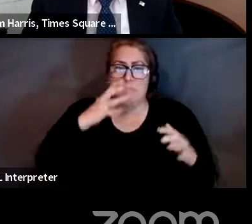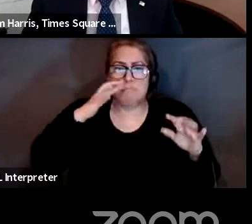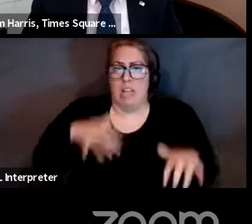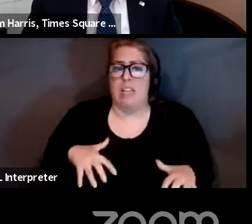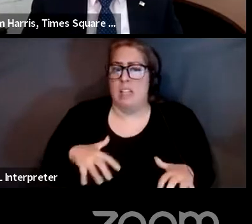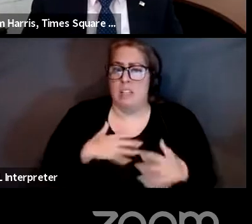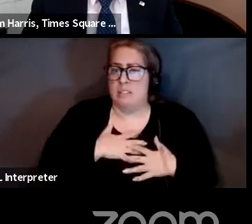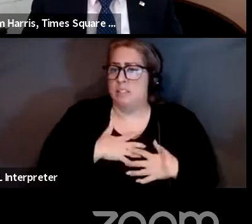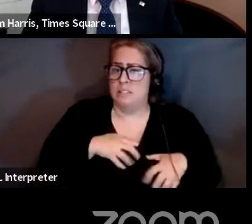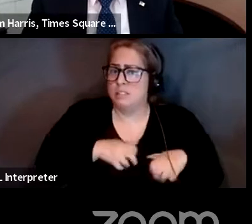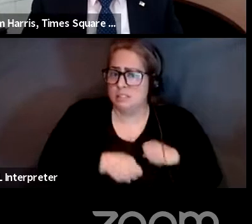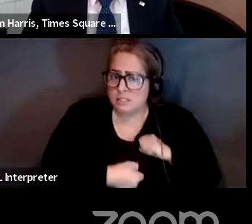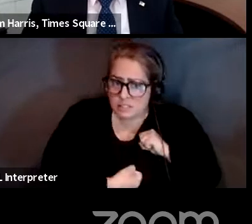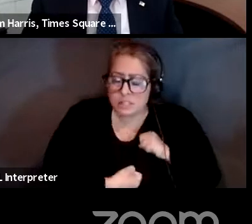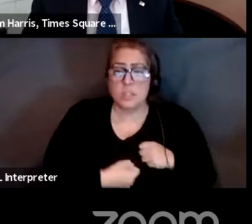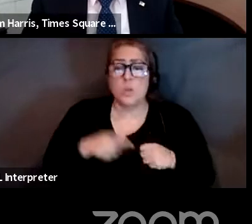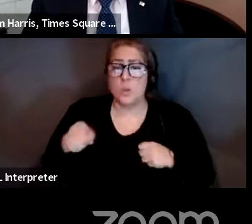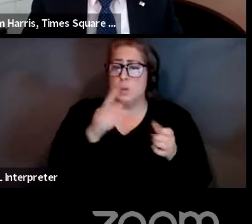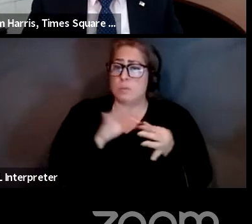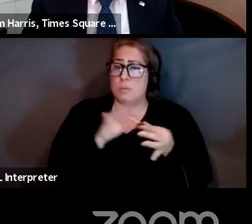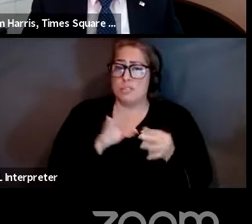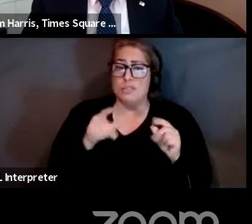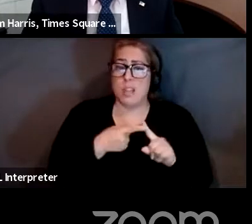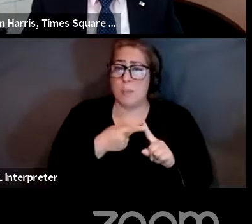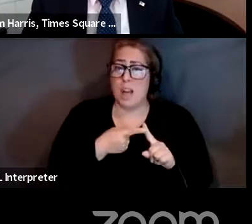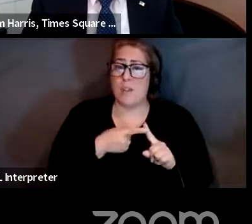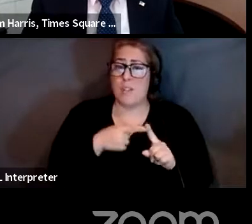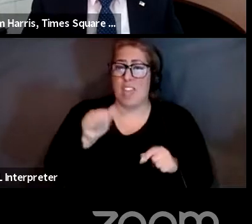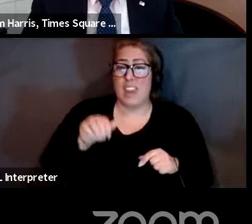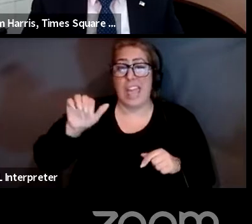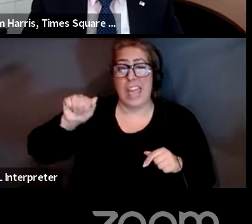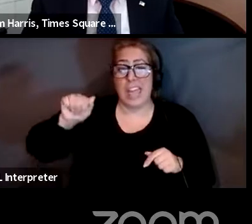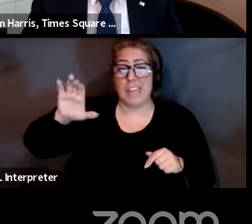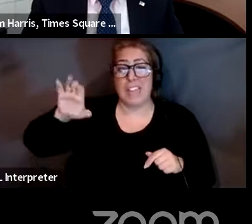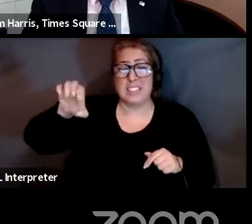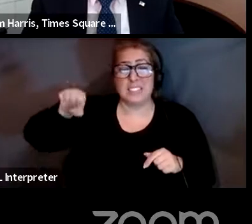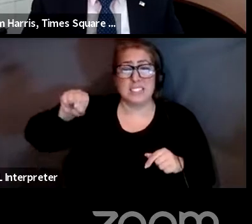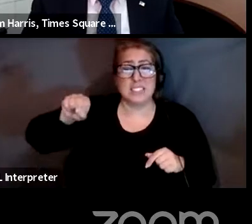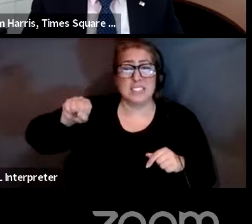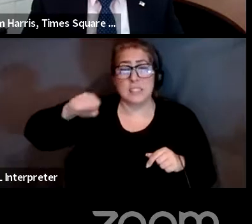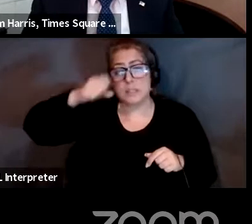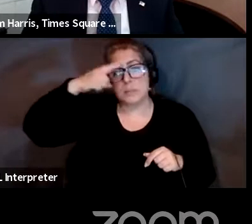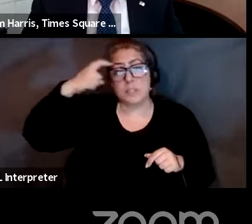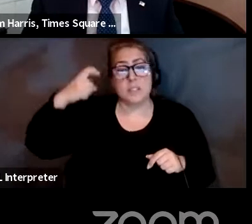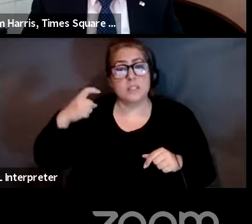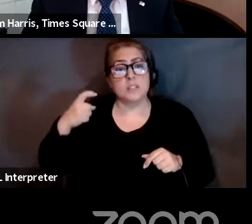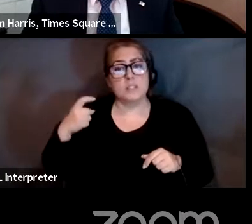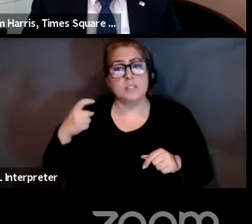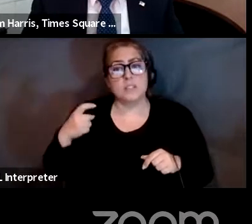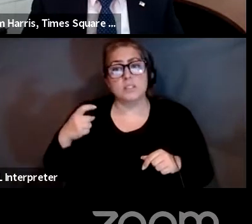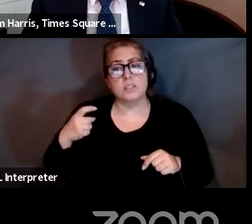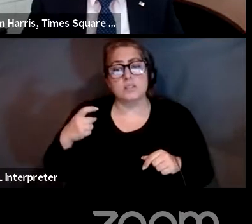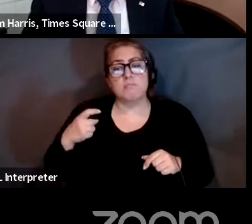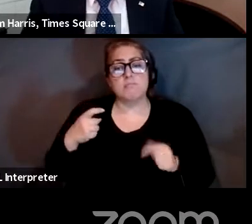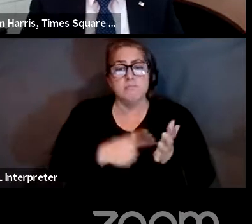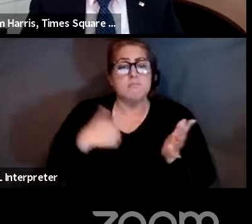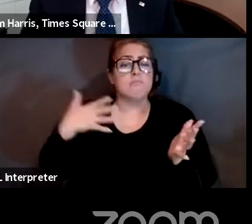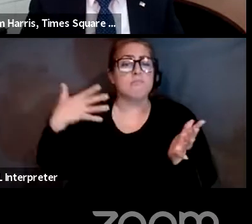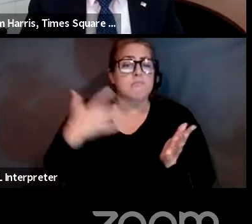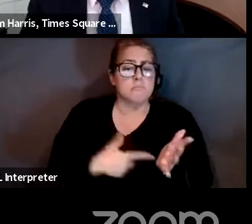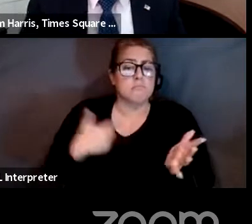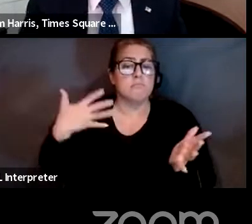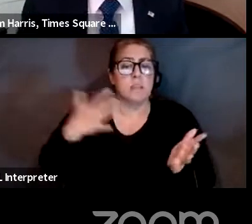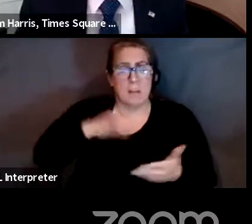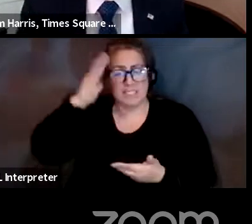you mention, Bea, the adverse childhood experience, because every so often,